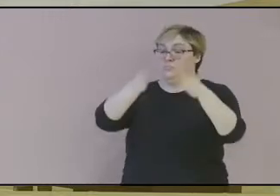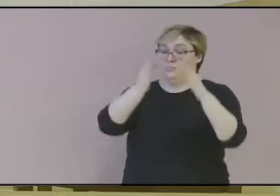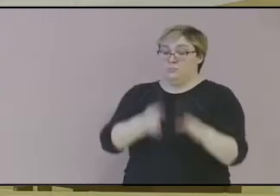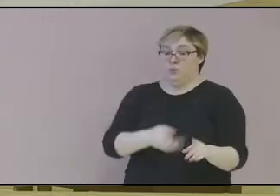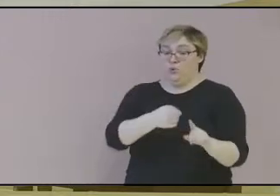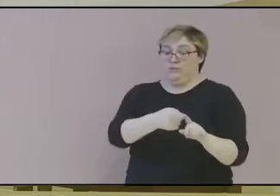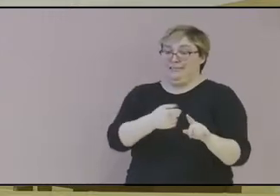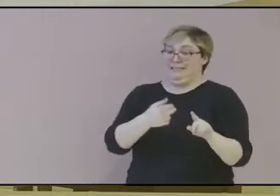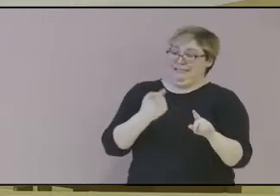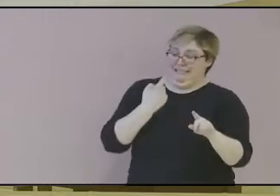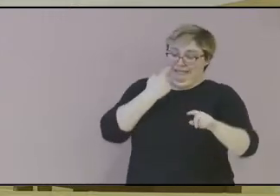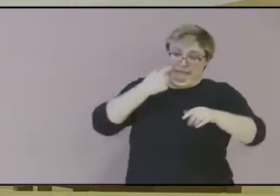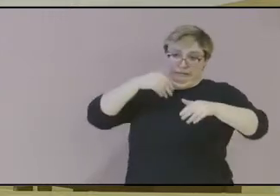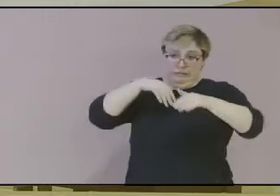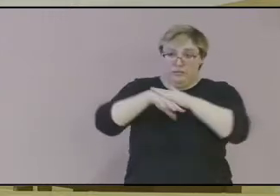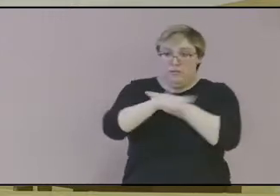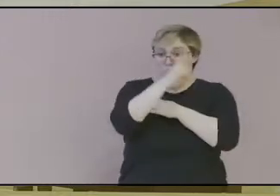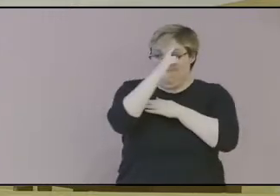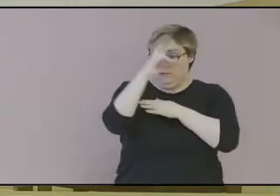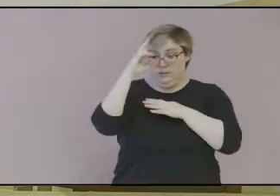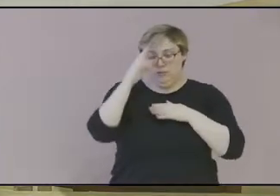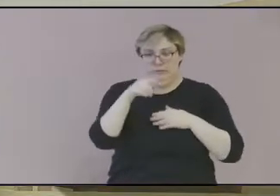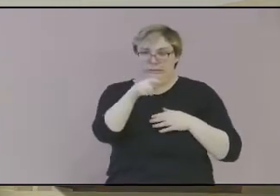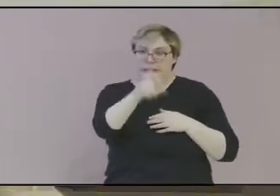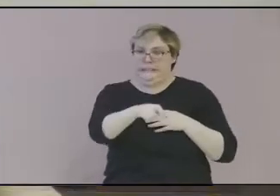entered the hospital and needs a ventilator